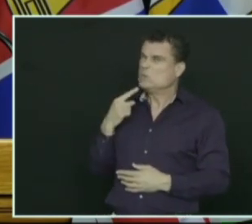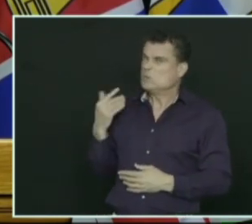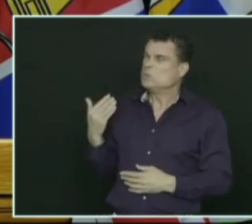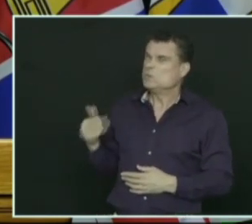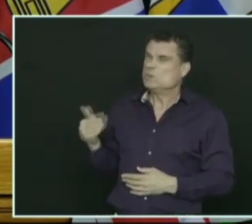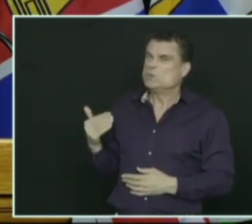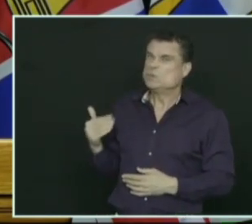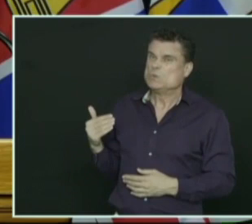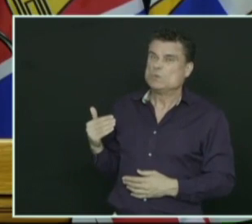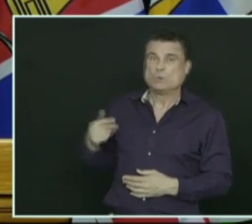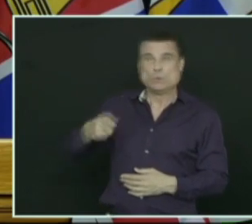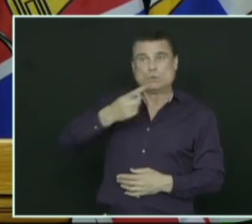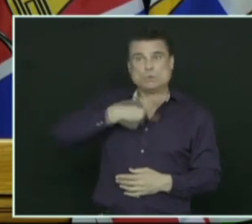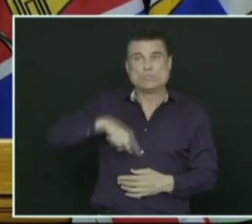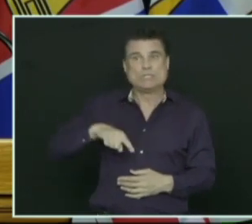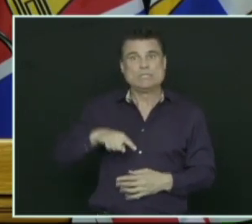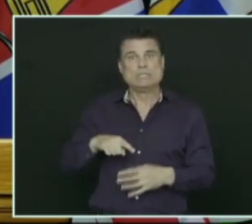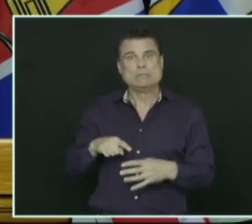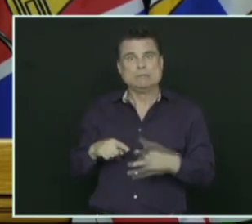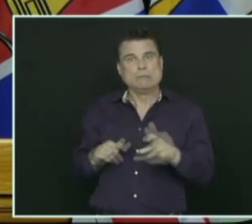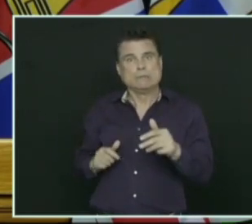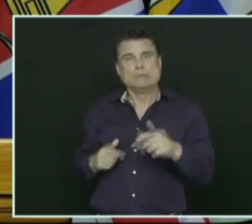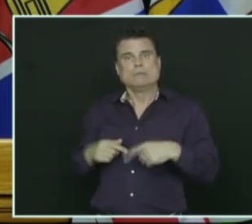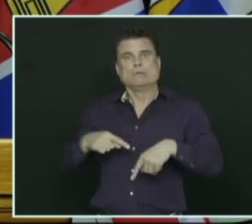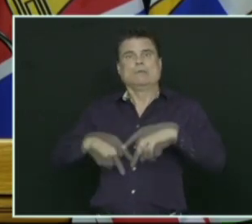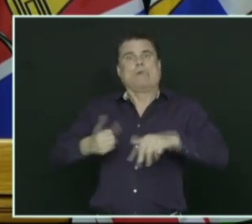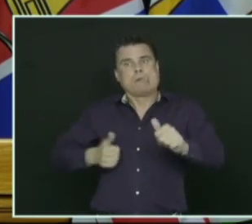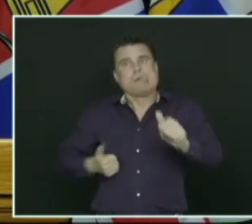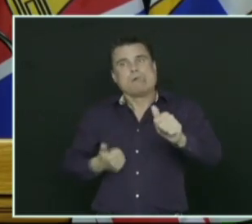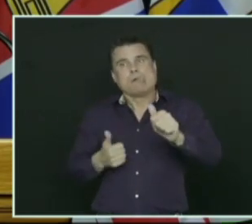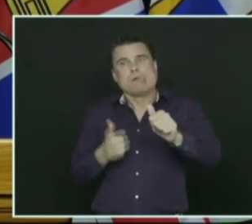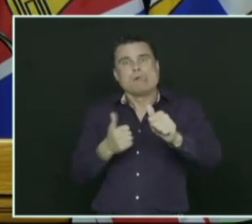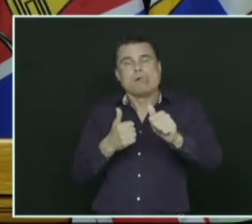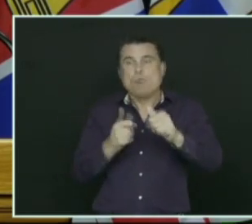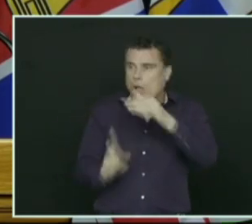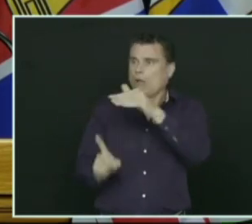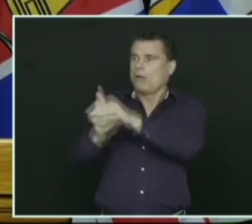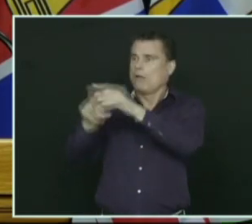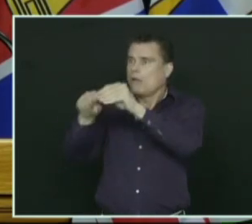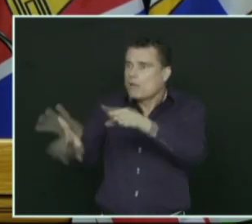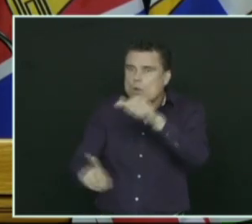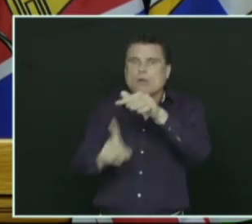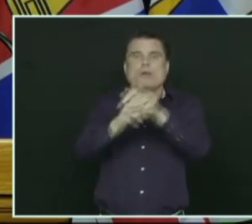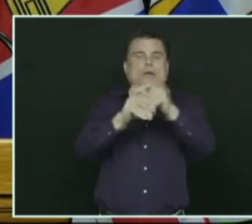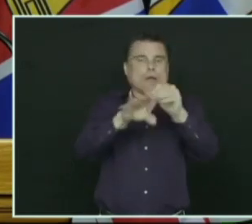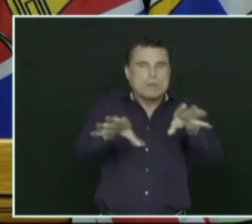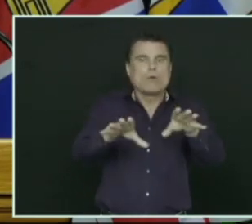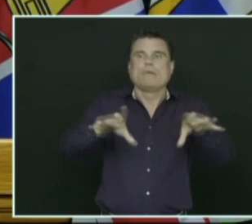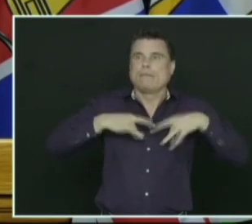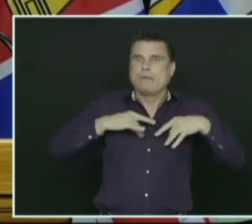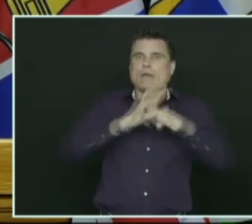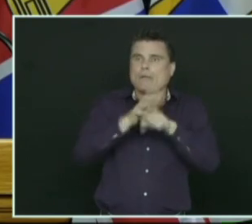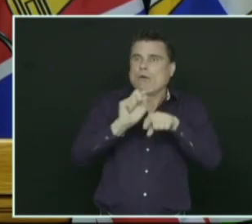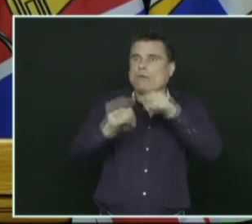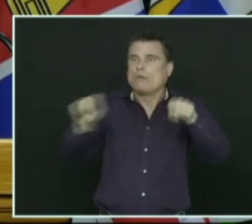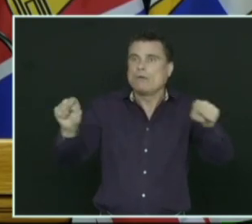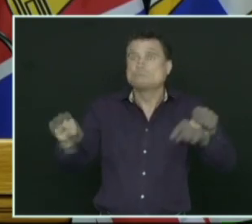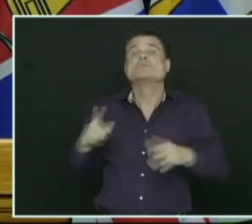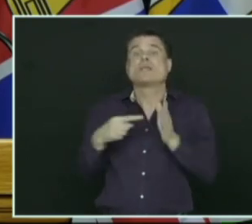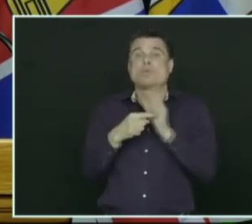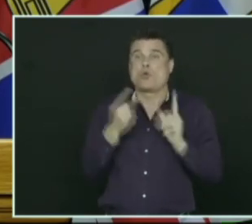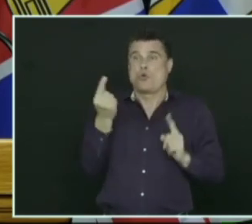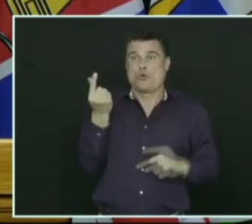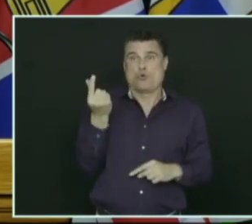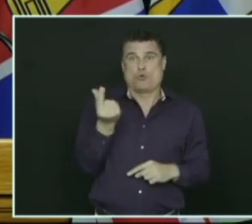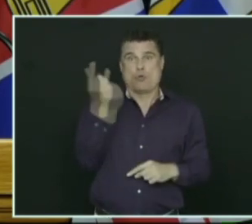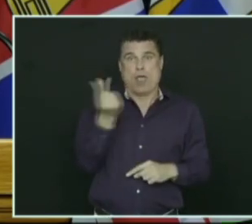very well and we can have false negatives. Having said that, when we do have outbreaks and we do recognize that people have symptoms